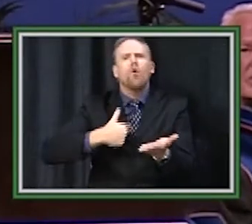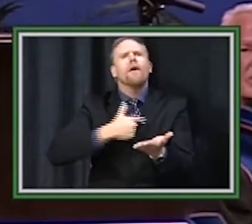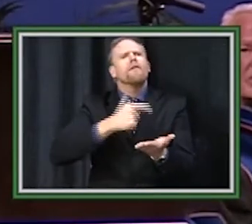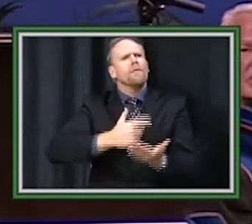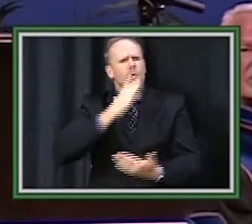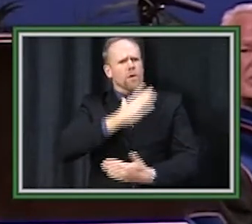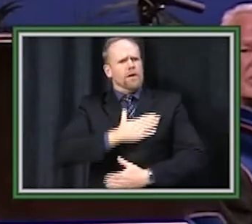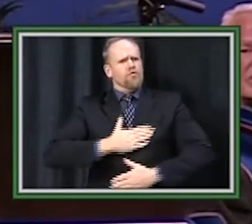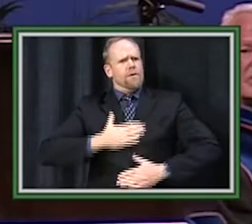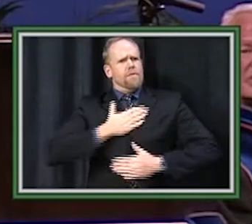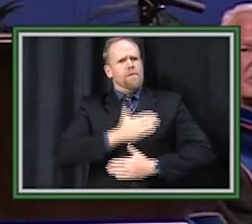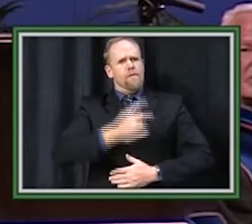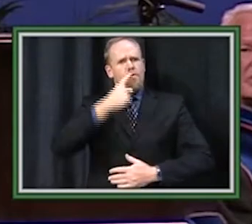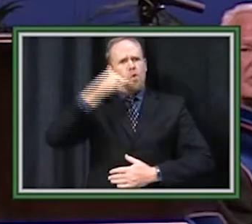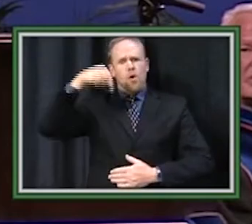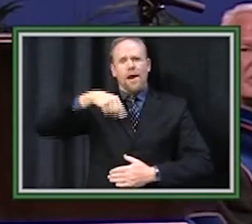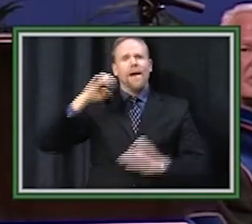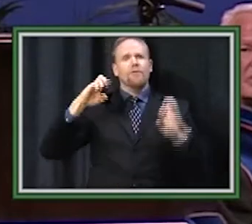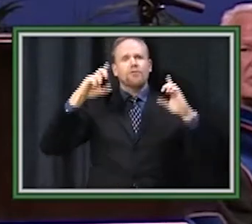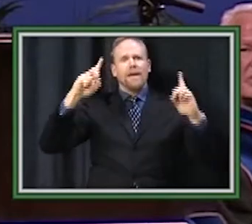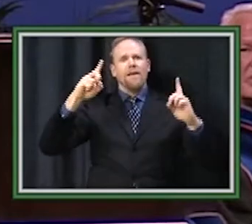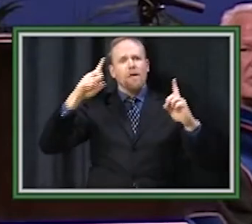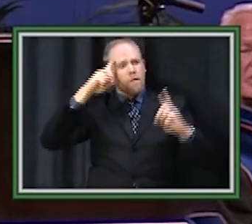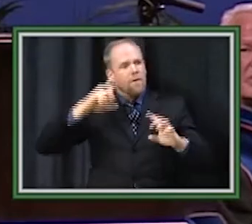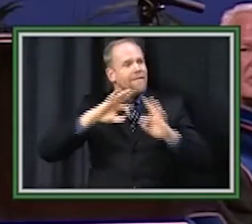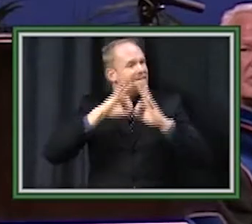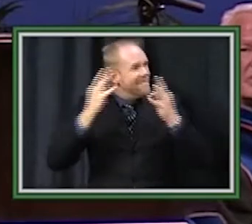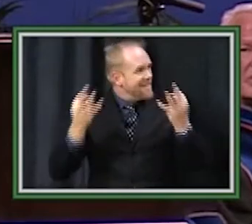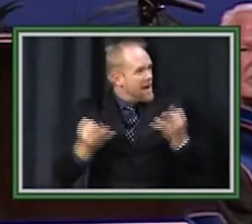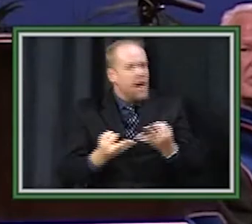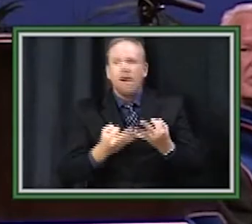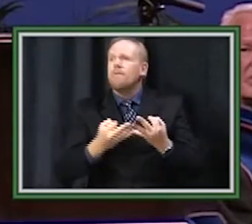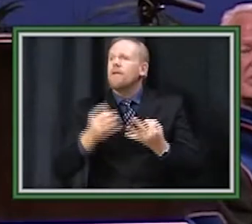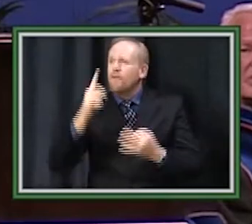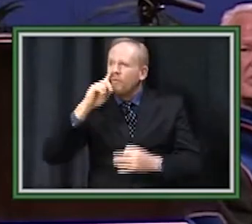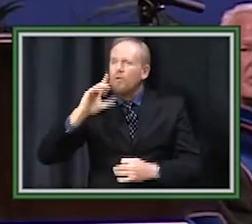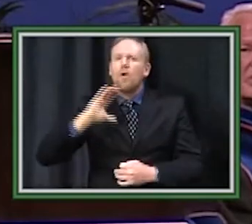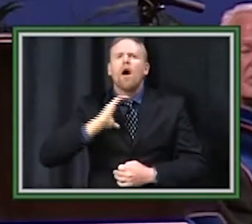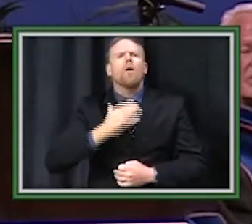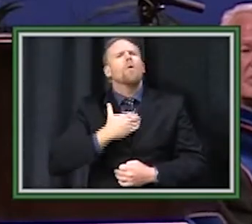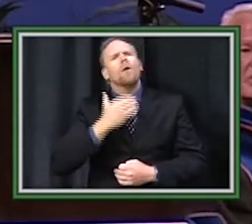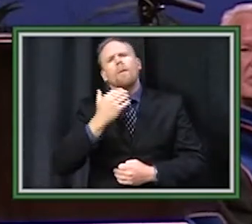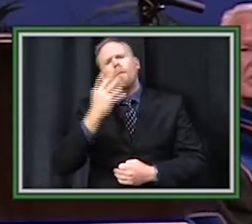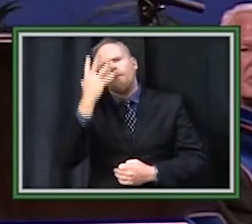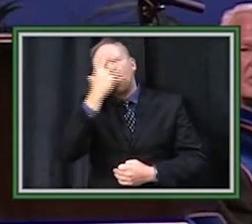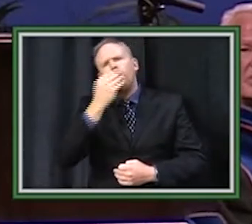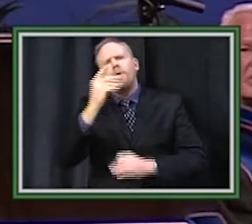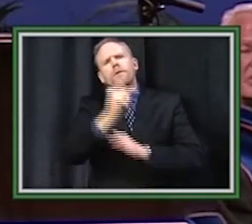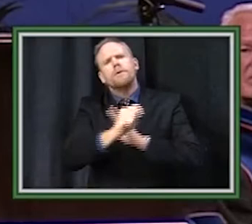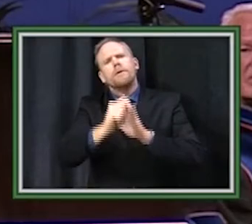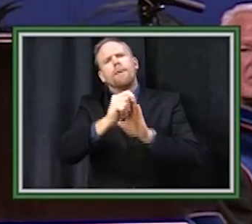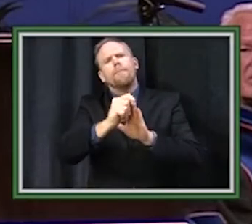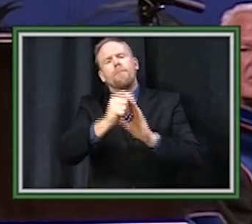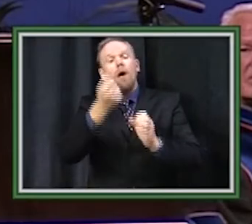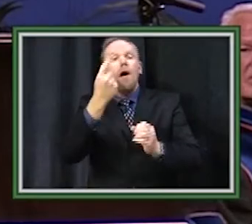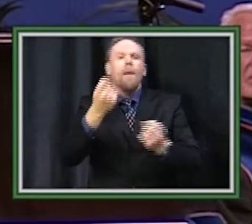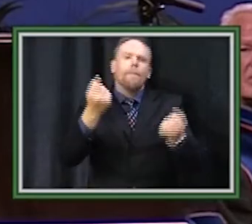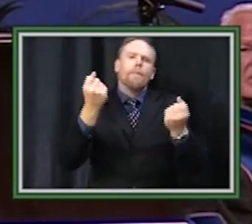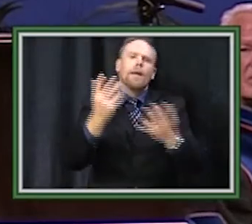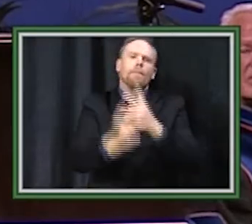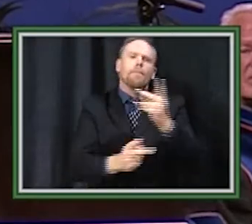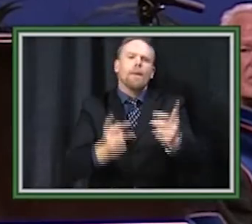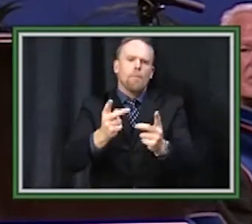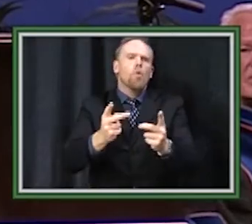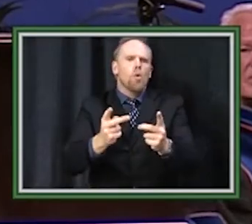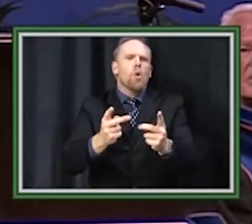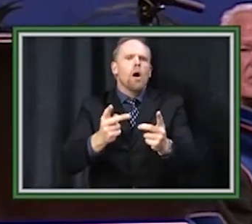for our education, for our loved ones, and for our blessed, blessed time. Now, there are a number of people I need to take a moment to